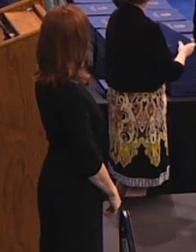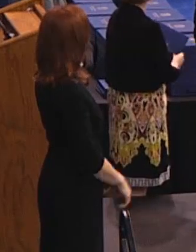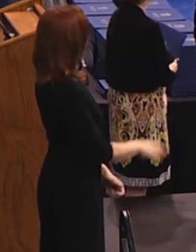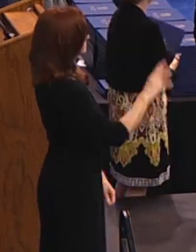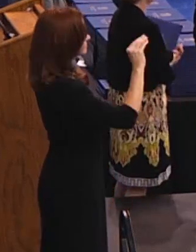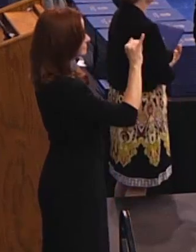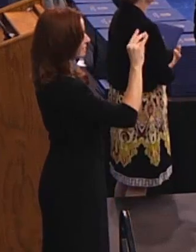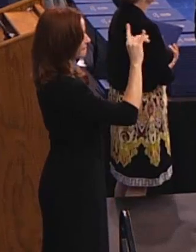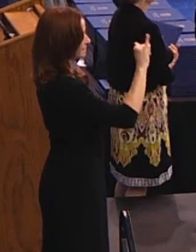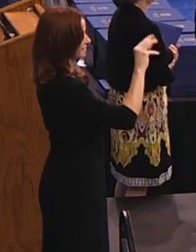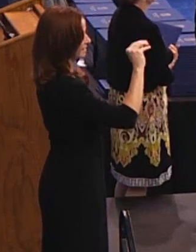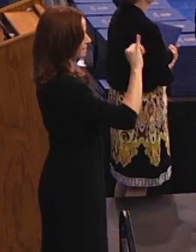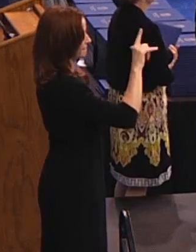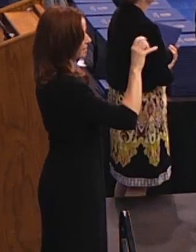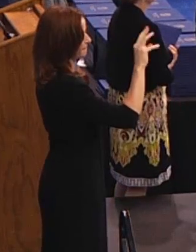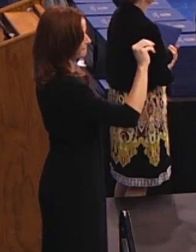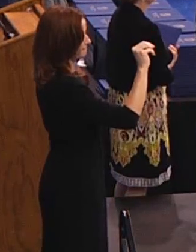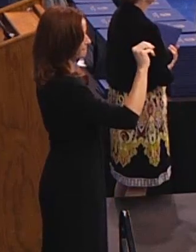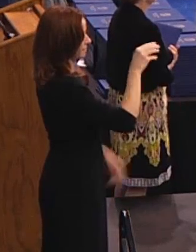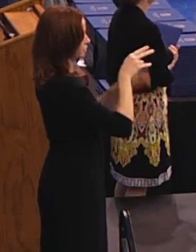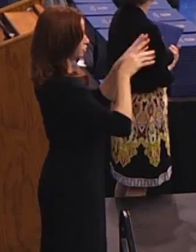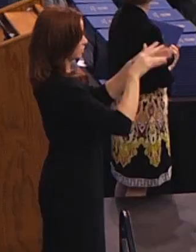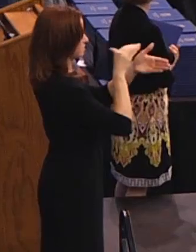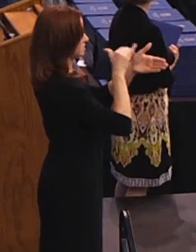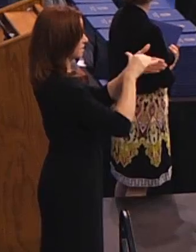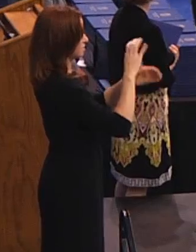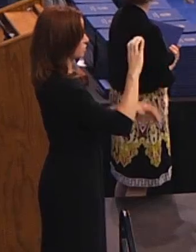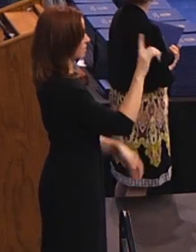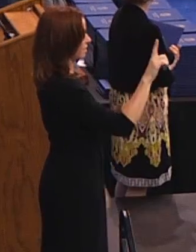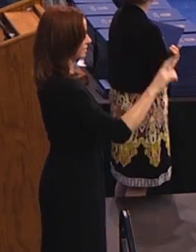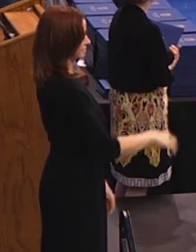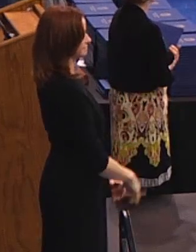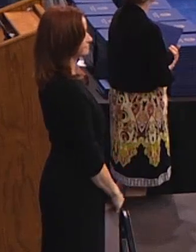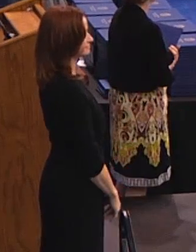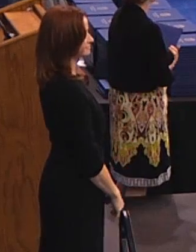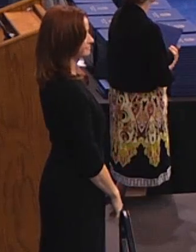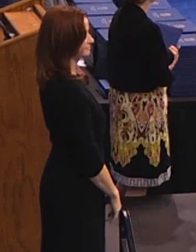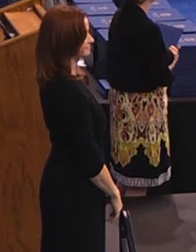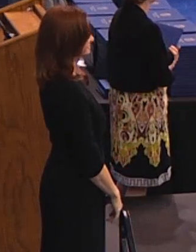Mindy Leah Miller, General Studies, cum laude.